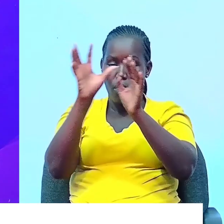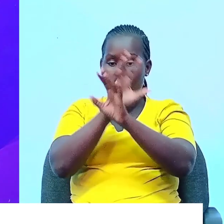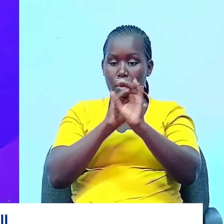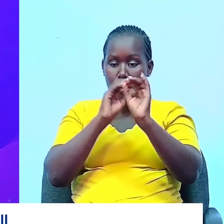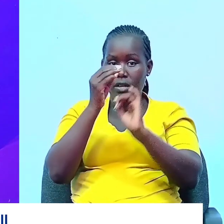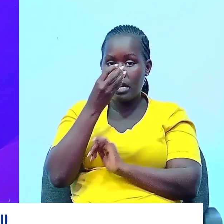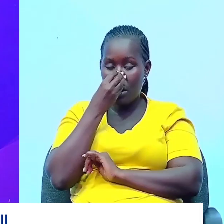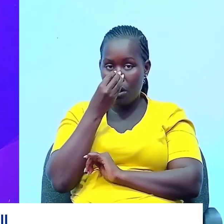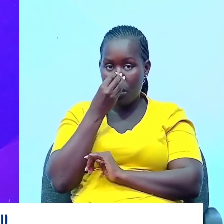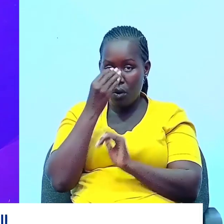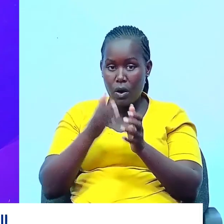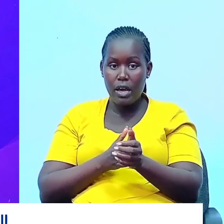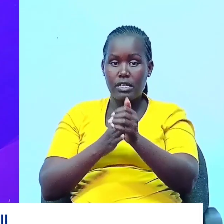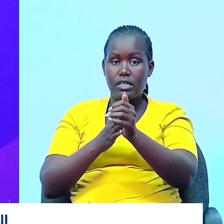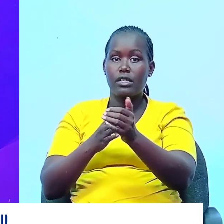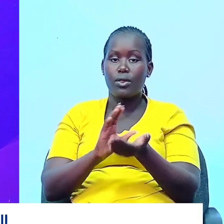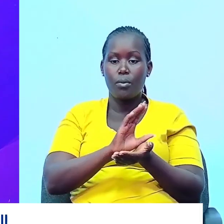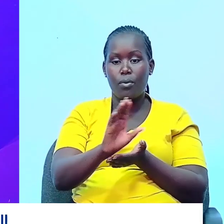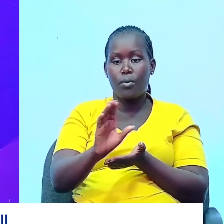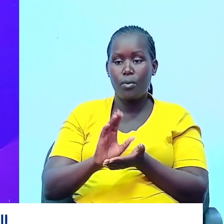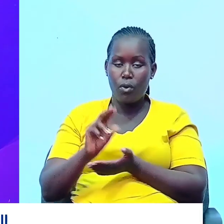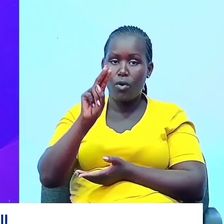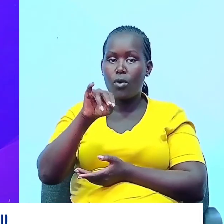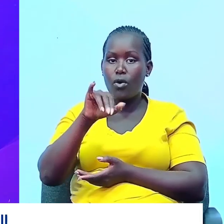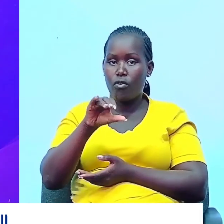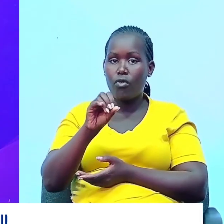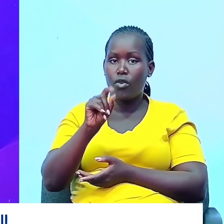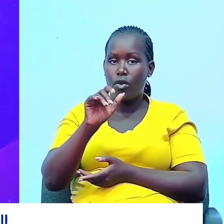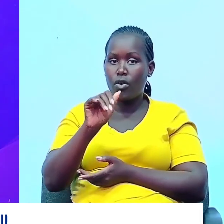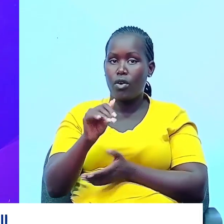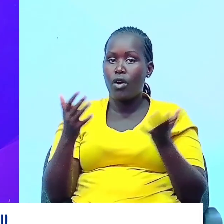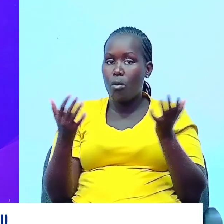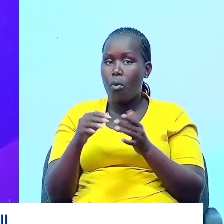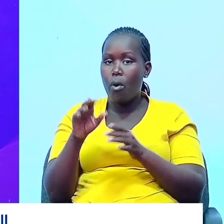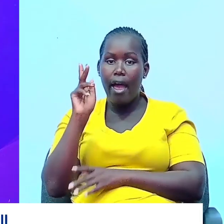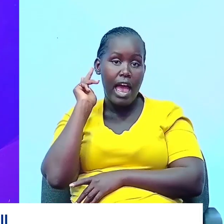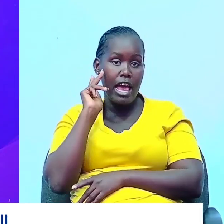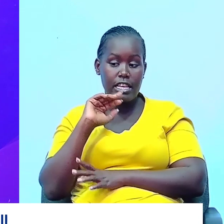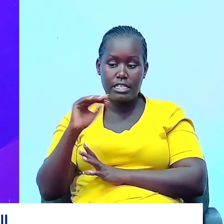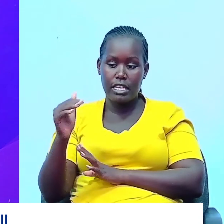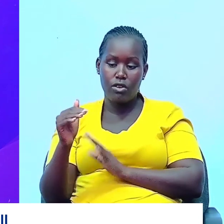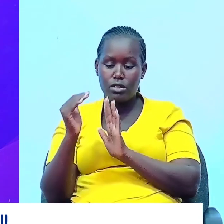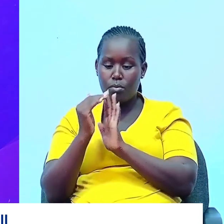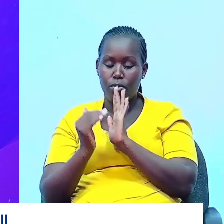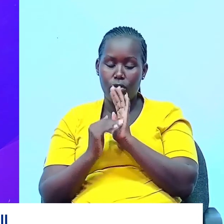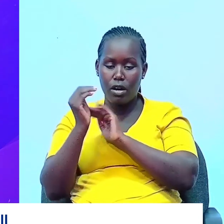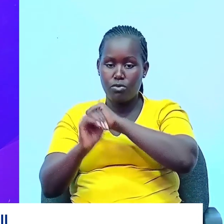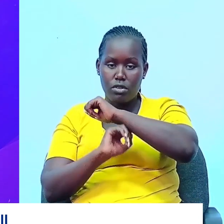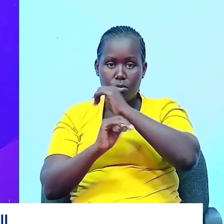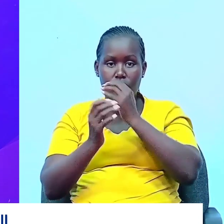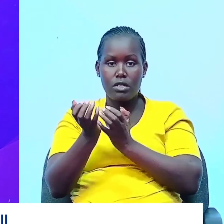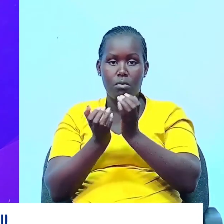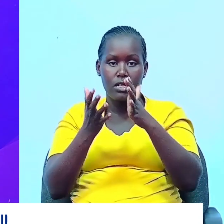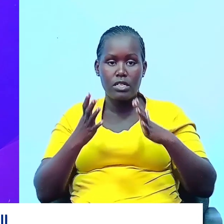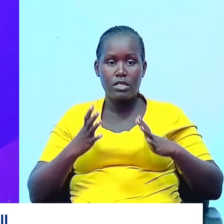leading the disbursement of Nyota startup funds in Kisii County, a program designed to support entrepreneurs and